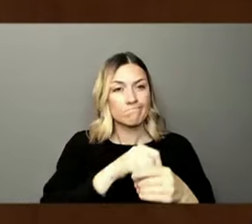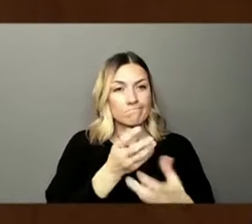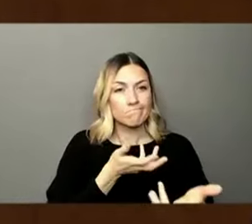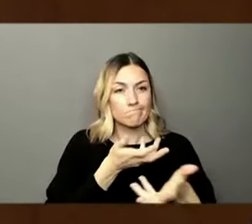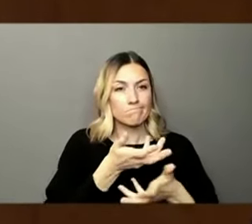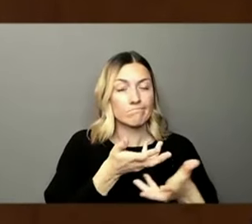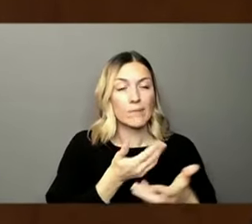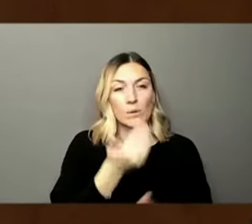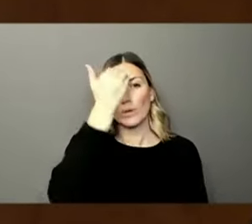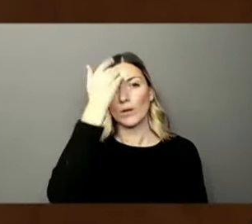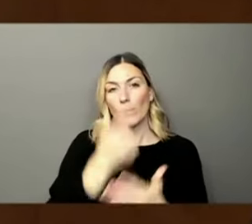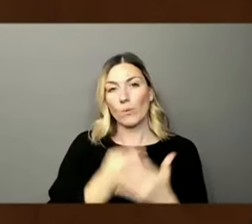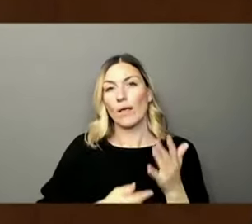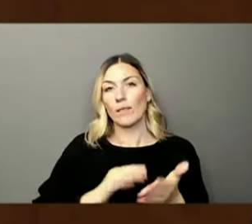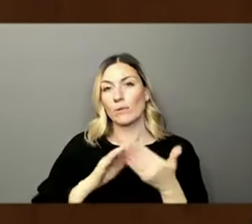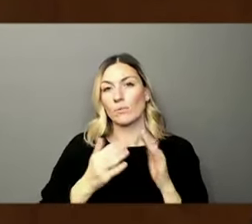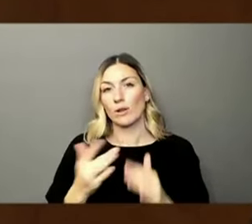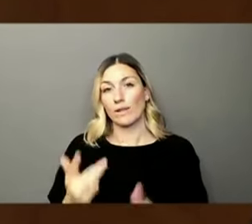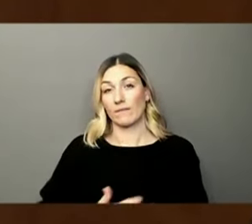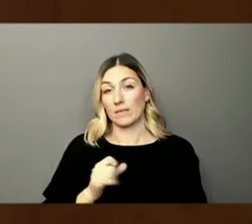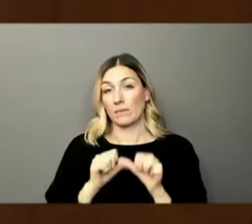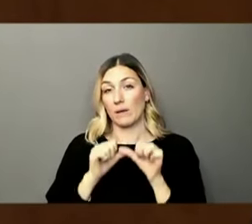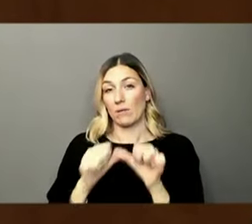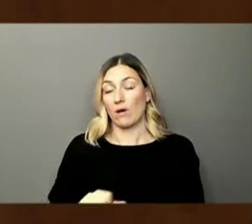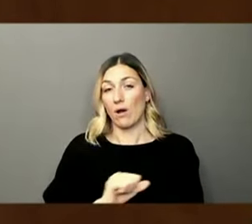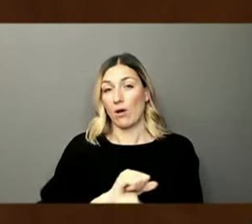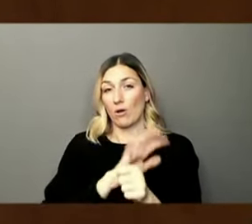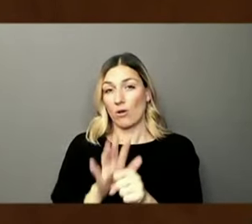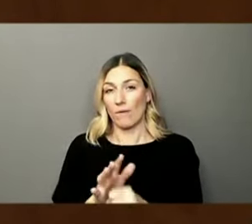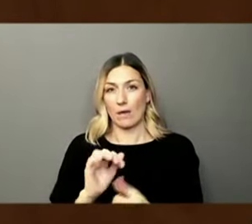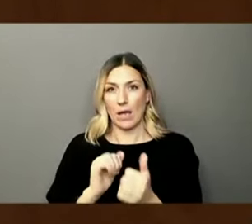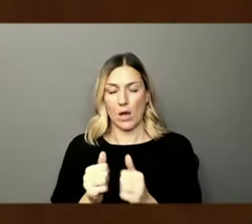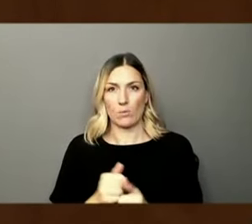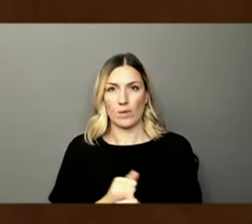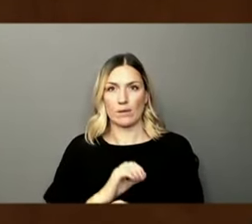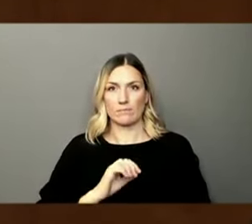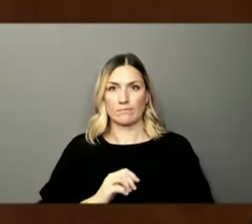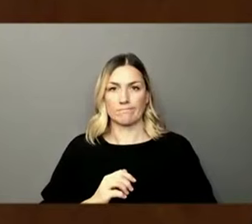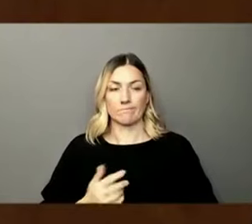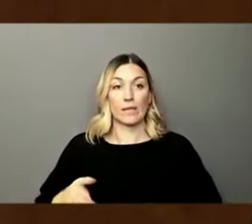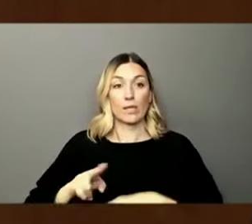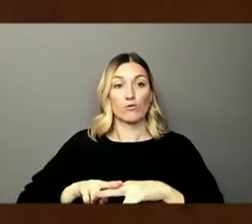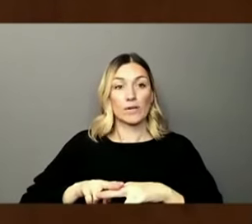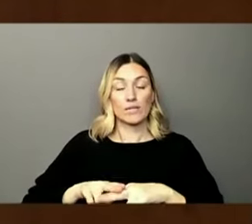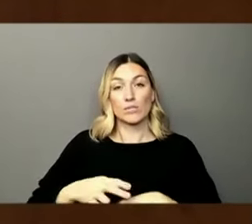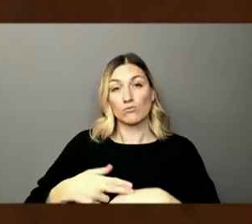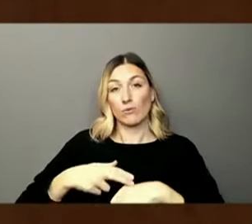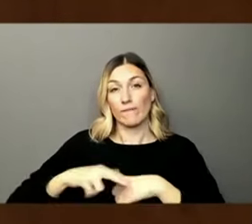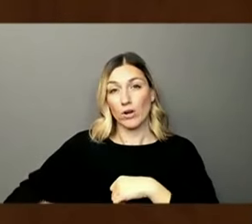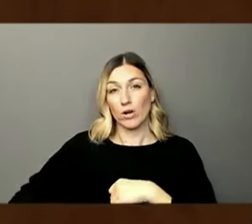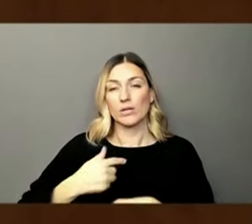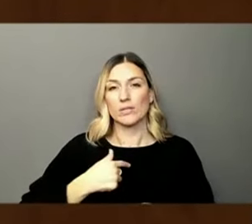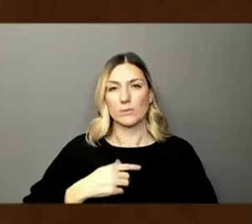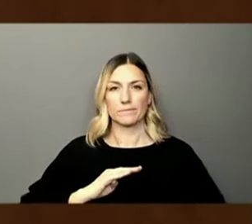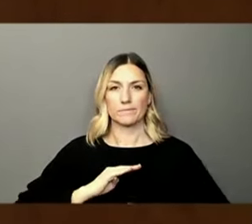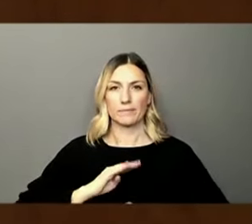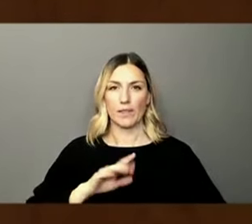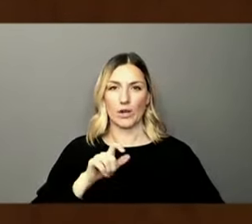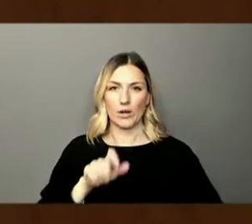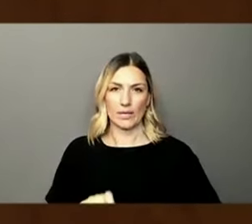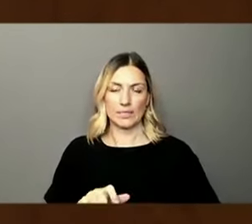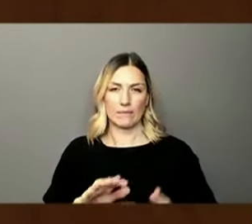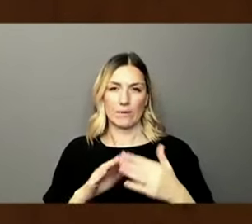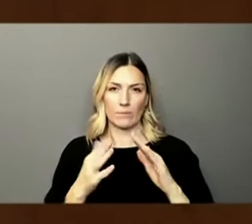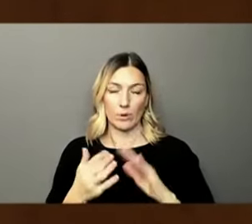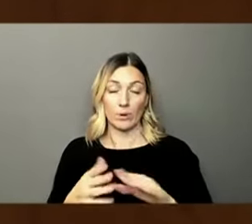community feels about long COVID, how we can increase community-based referrals, and that we're meeting the needs of the community. And it